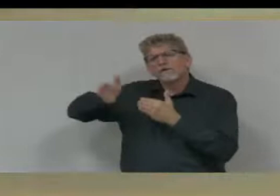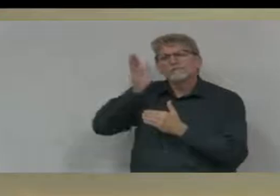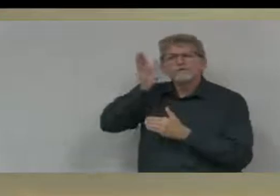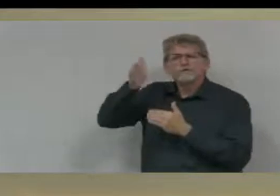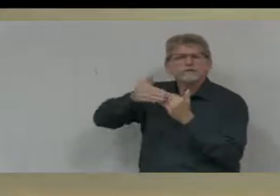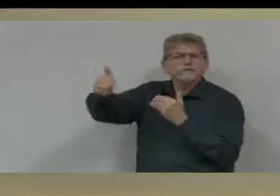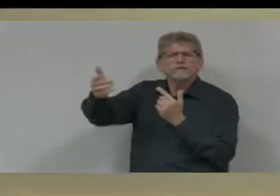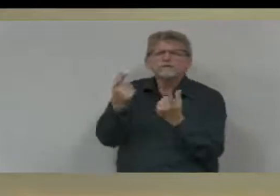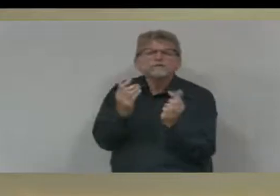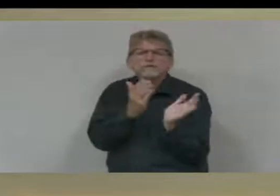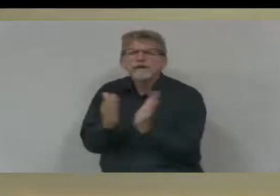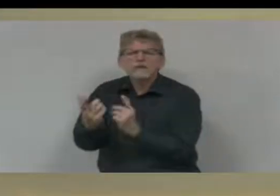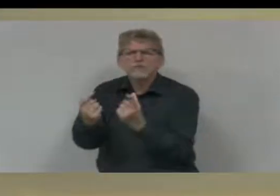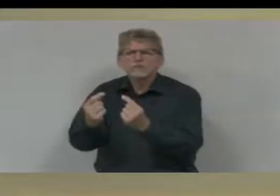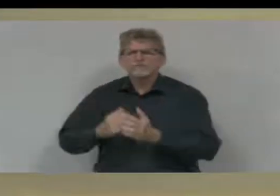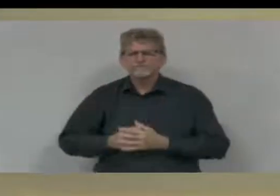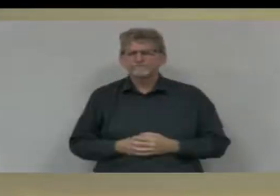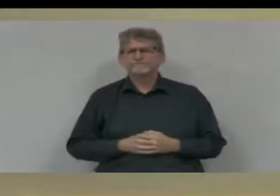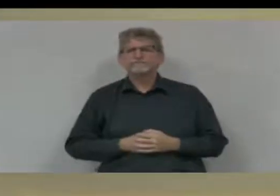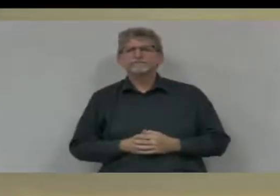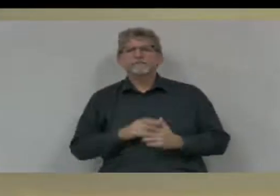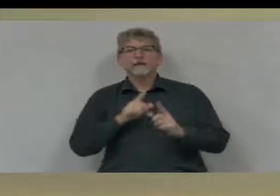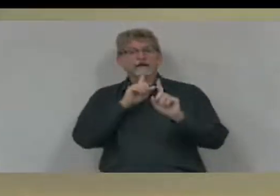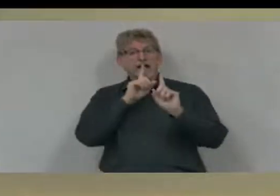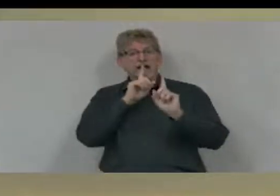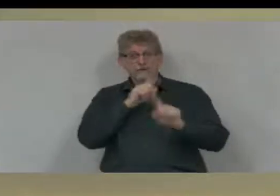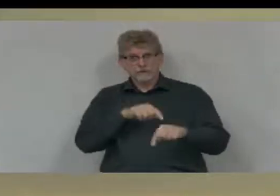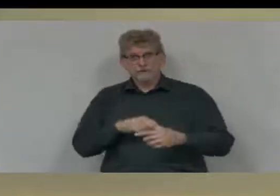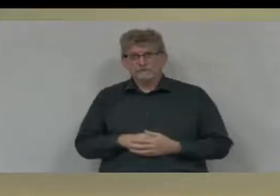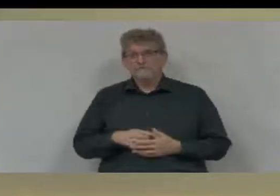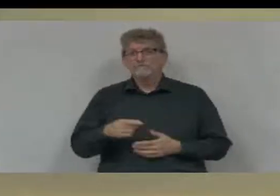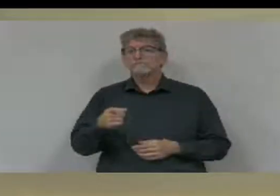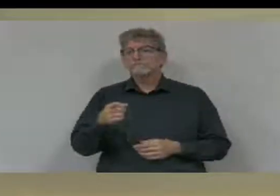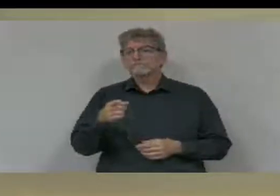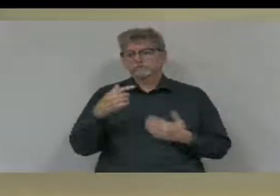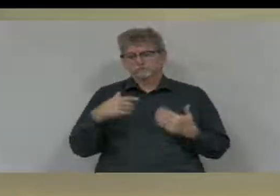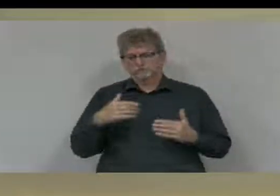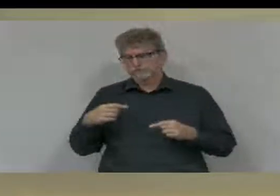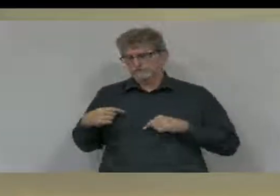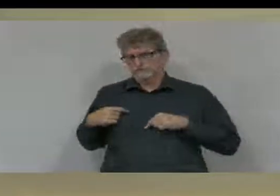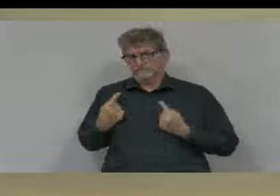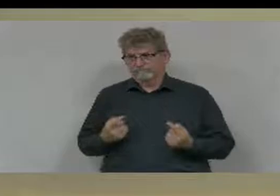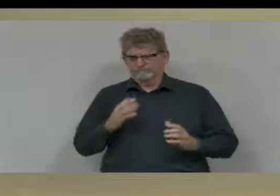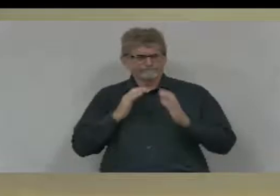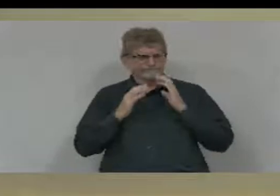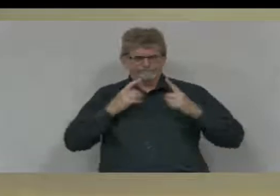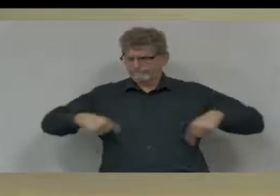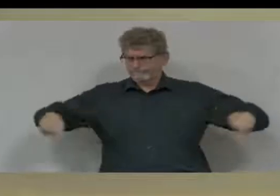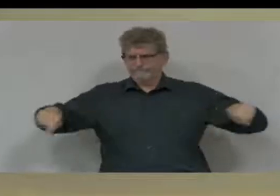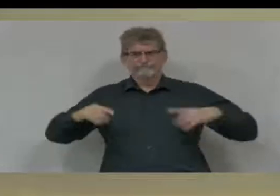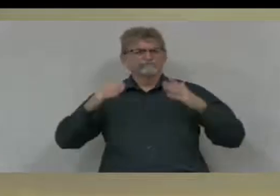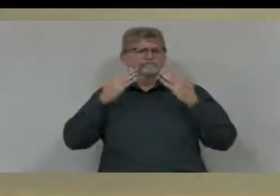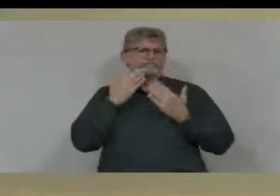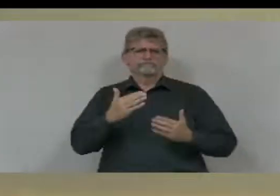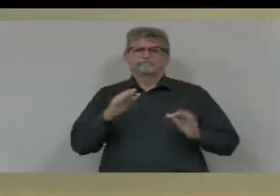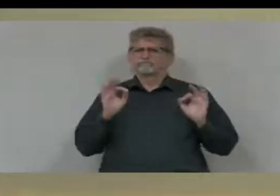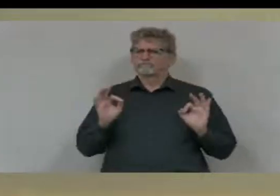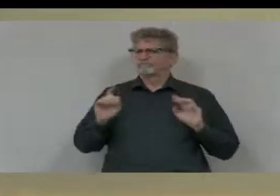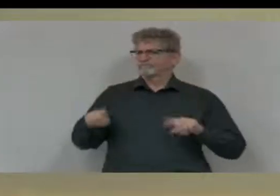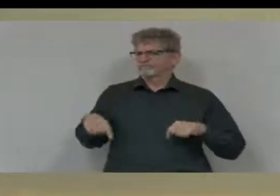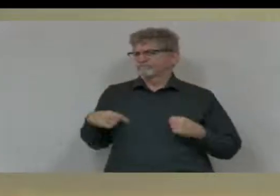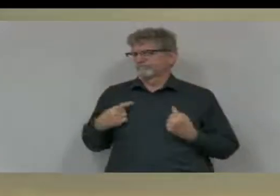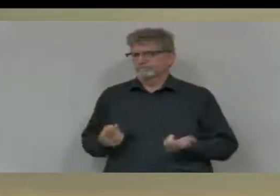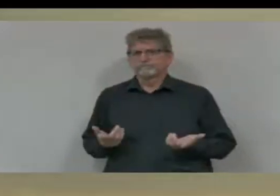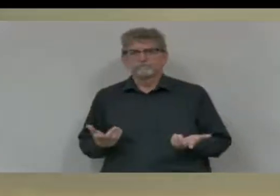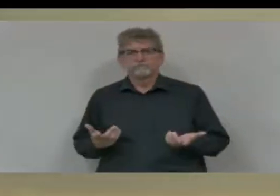Sure. Thankfully, we've had very good communication since the beginning of the pandemic, and